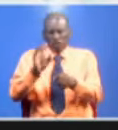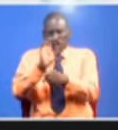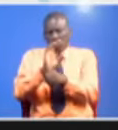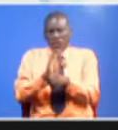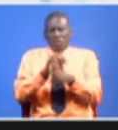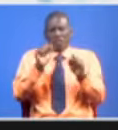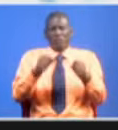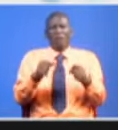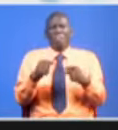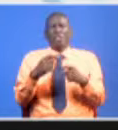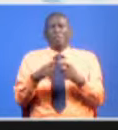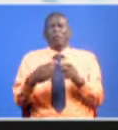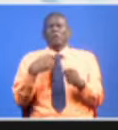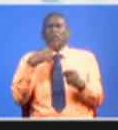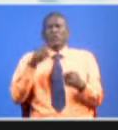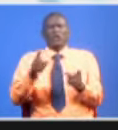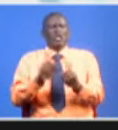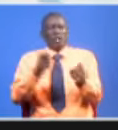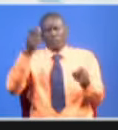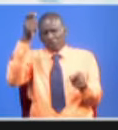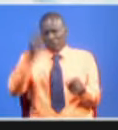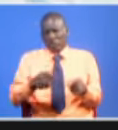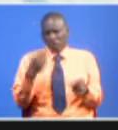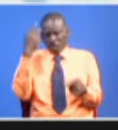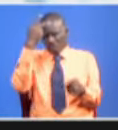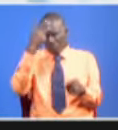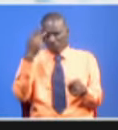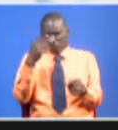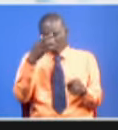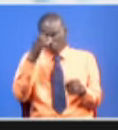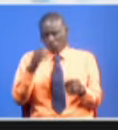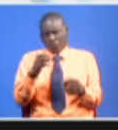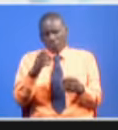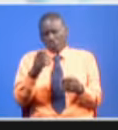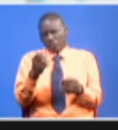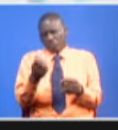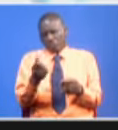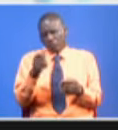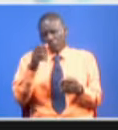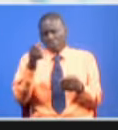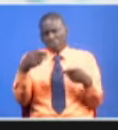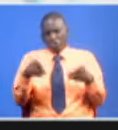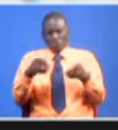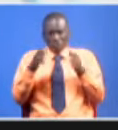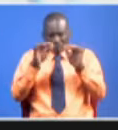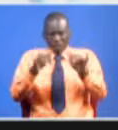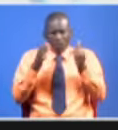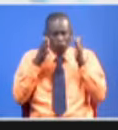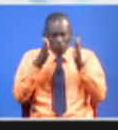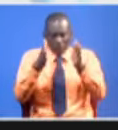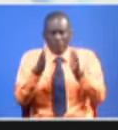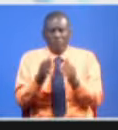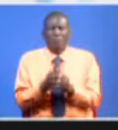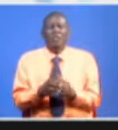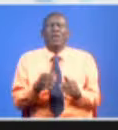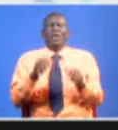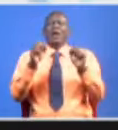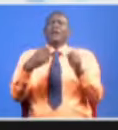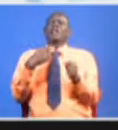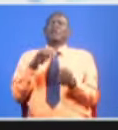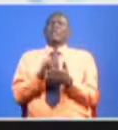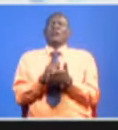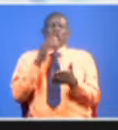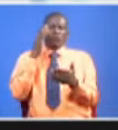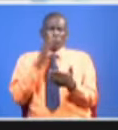as Augustine said, we don't judge a philosophy by its abuse. So we have to stay focused. So I would say that